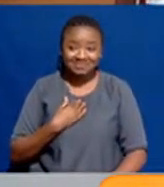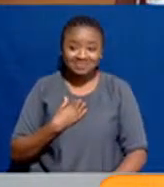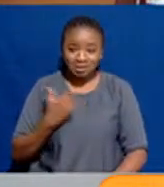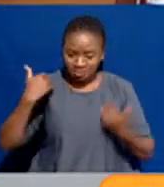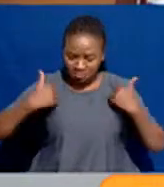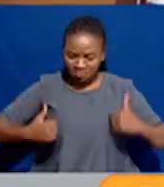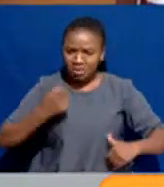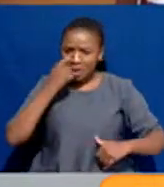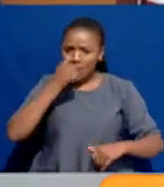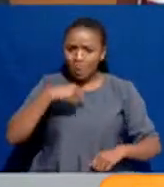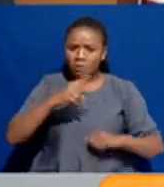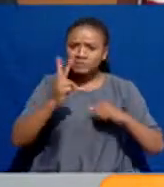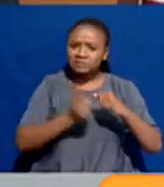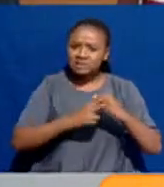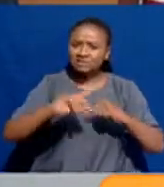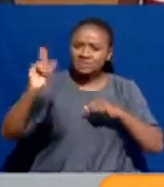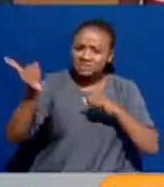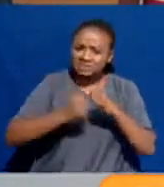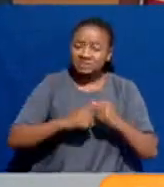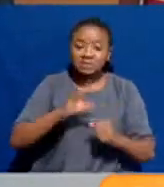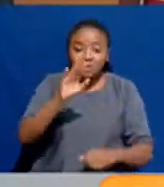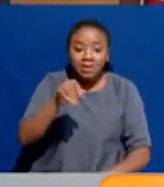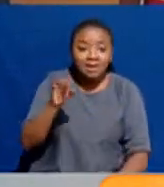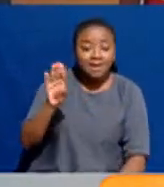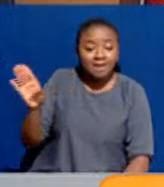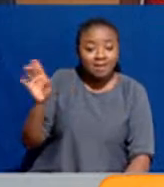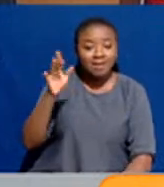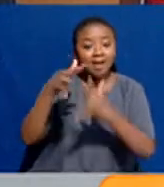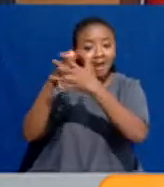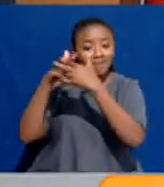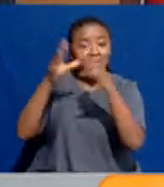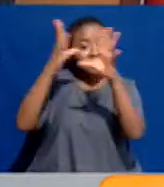76. Joe Biden is almost 80.